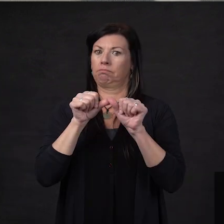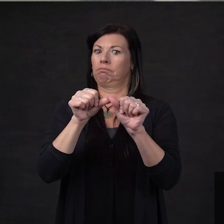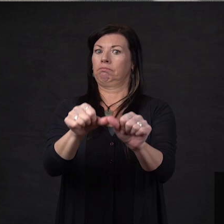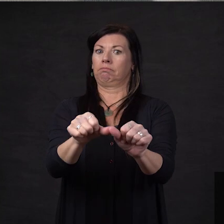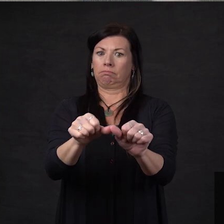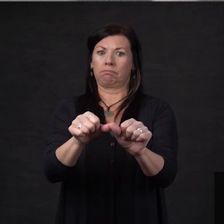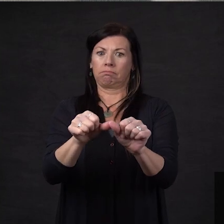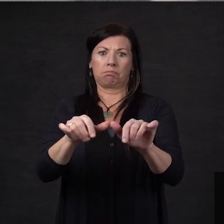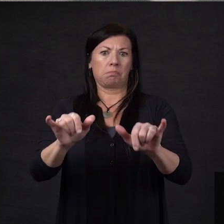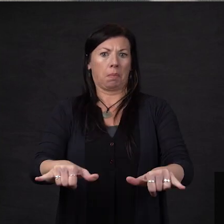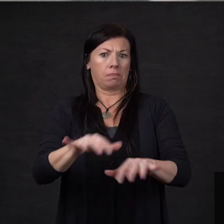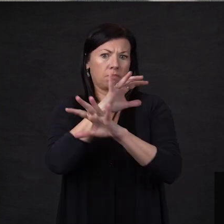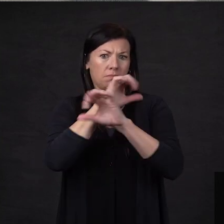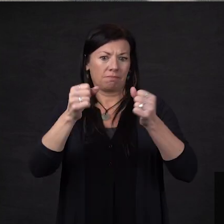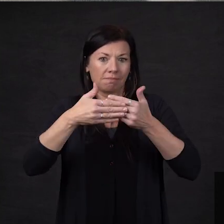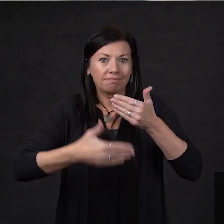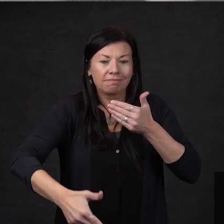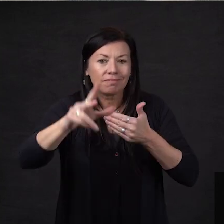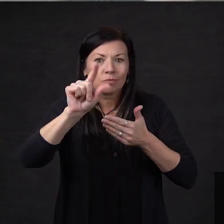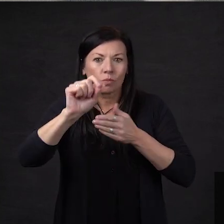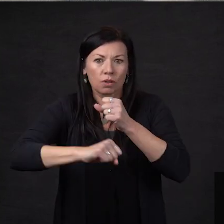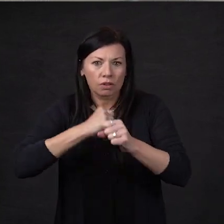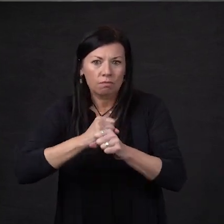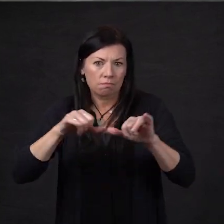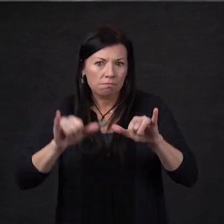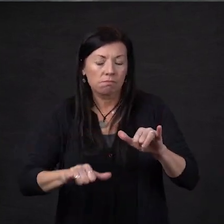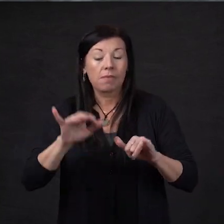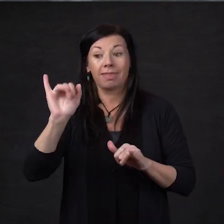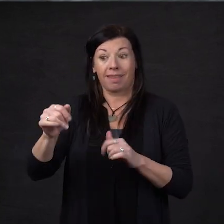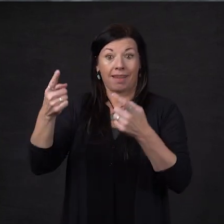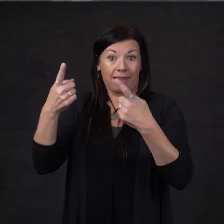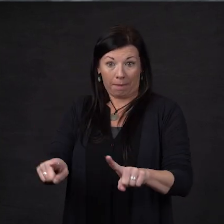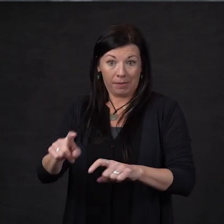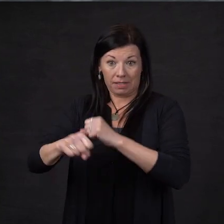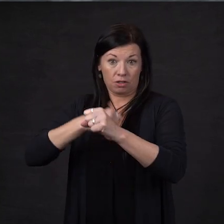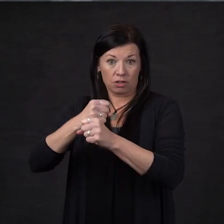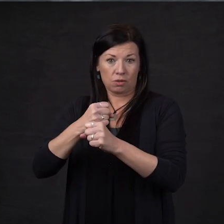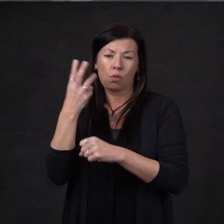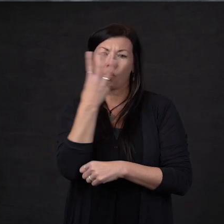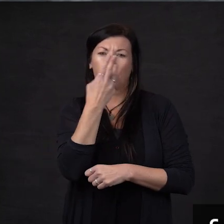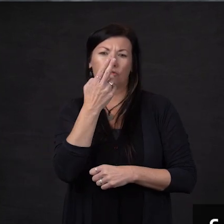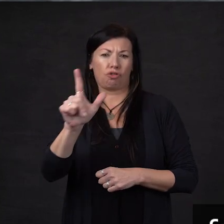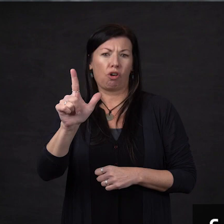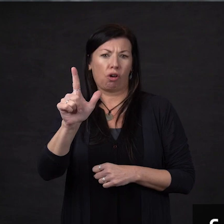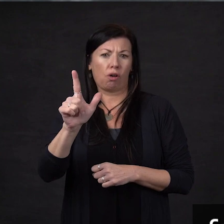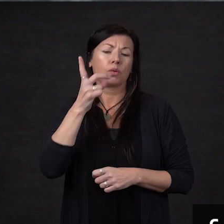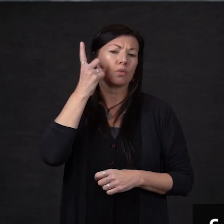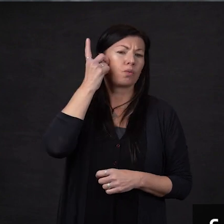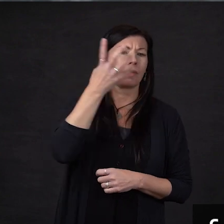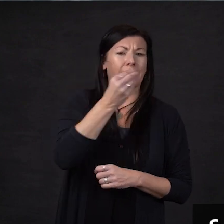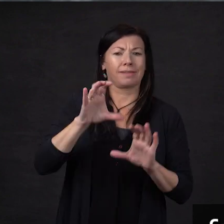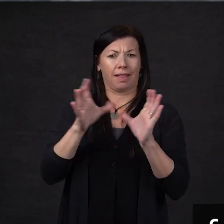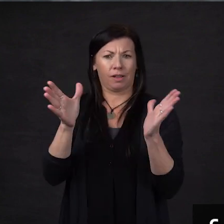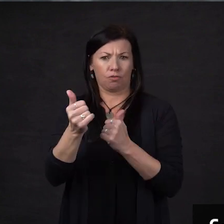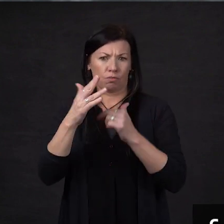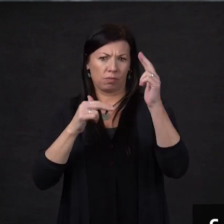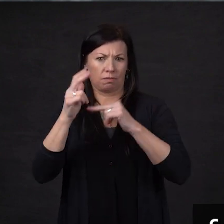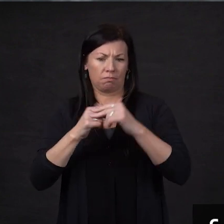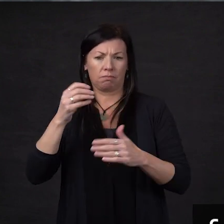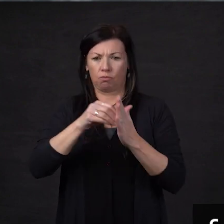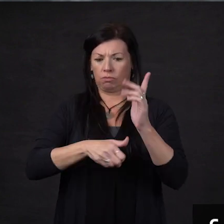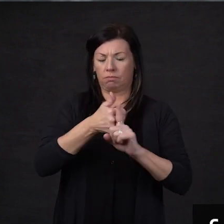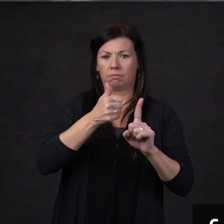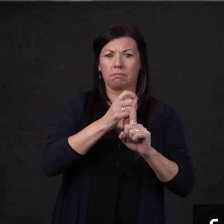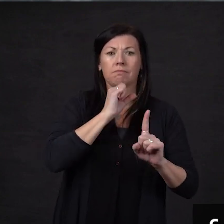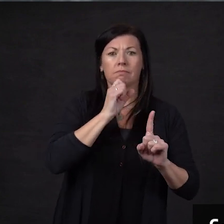remain superintendent for the next 20 years. Photo, West Hall. That year, West Hall, a dorm and classroom building for students ages